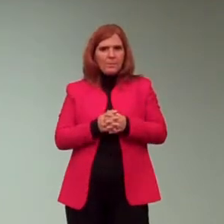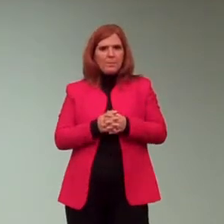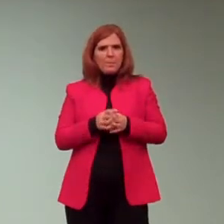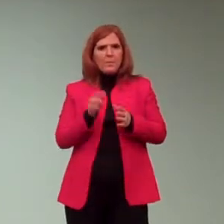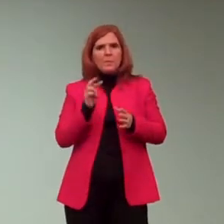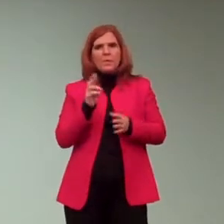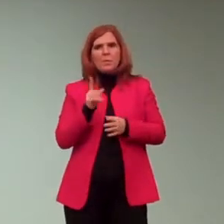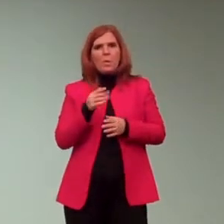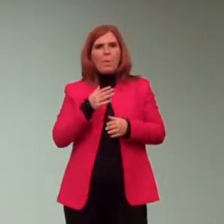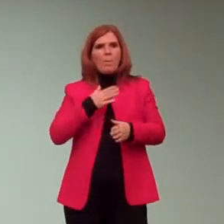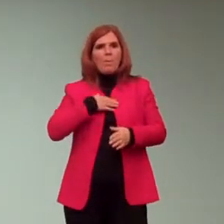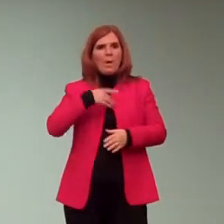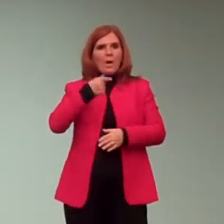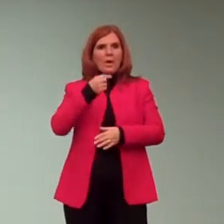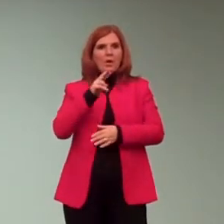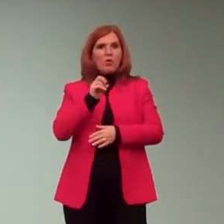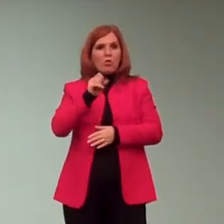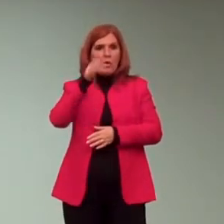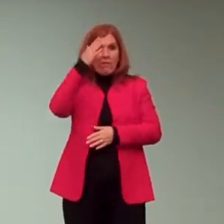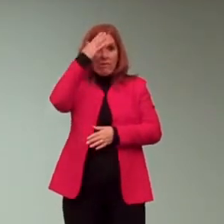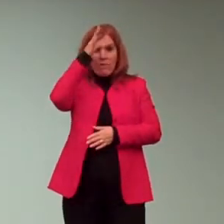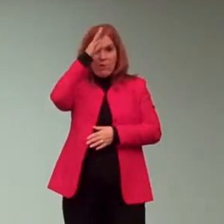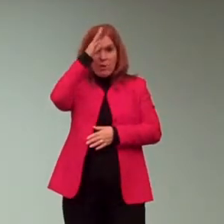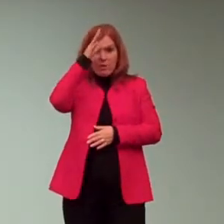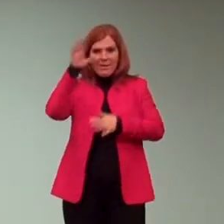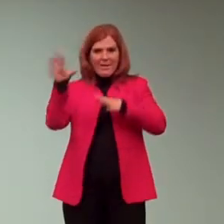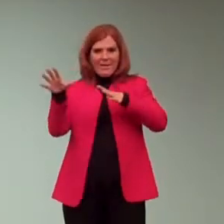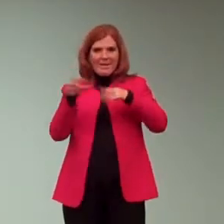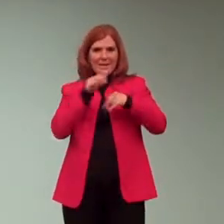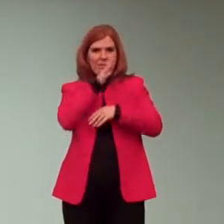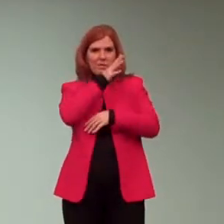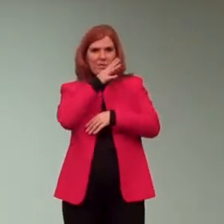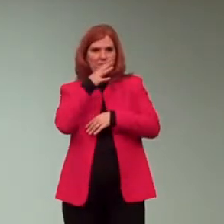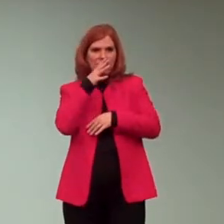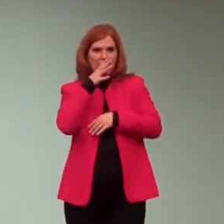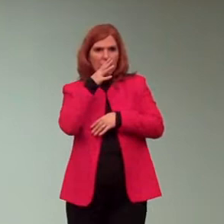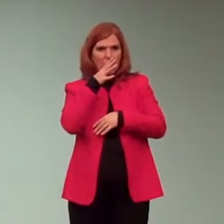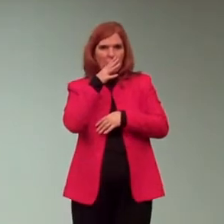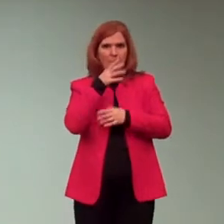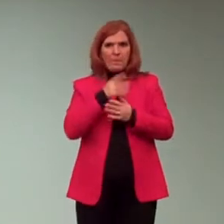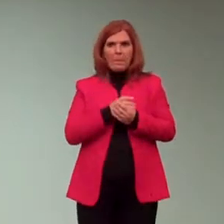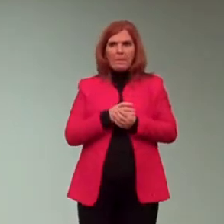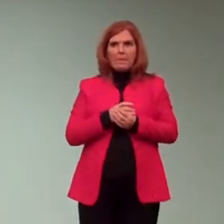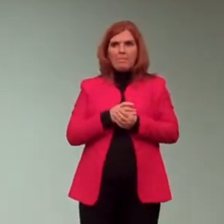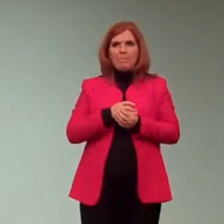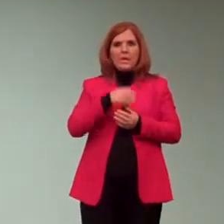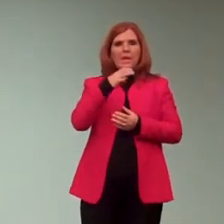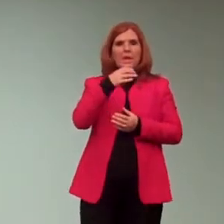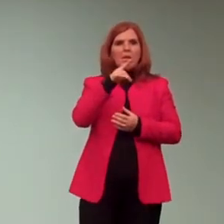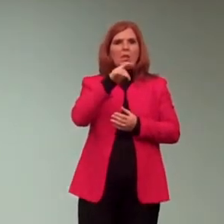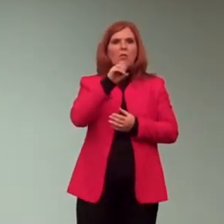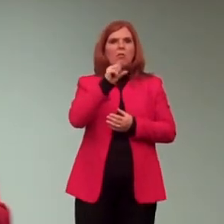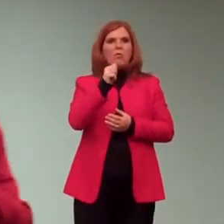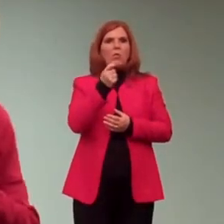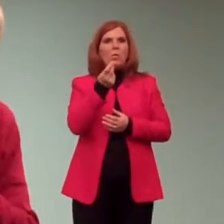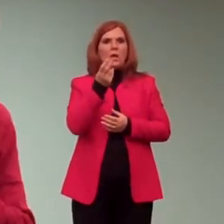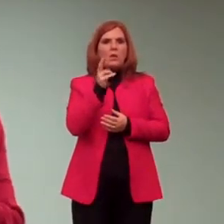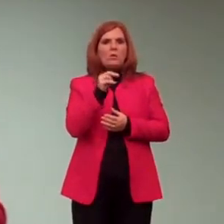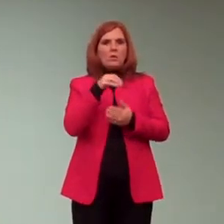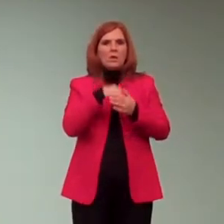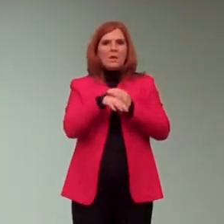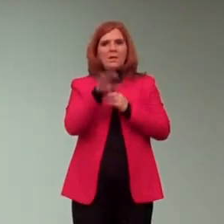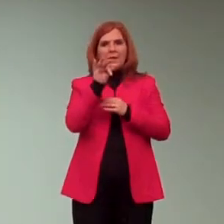Well, my grandfather left a farm outside of Zagreb, Croatia